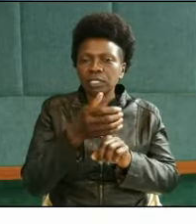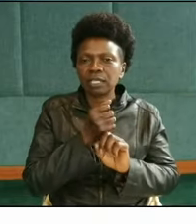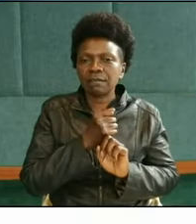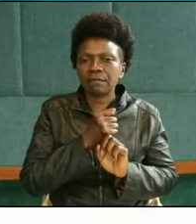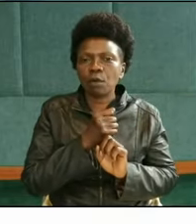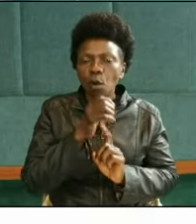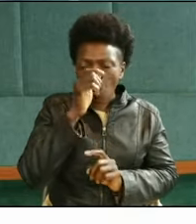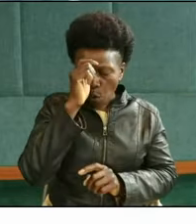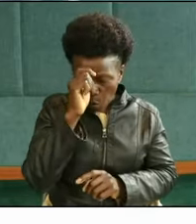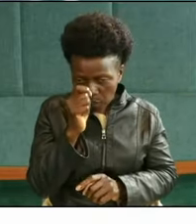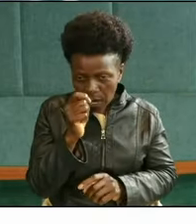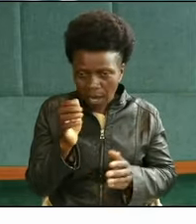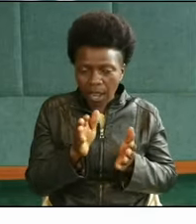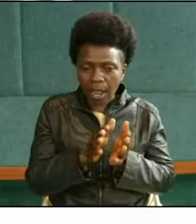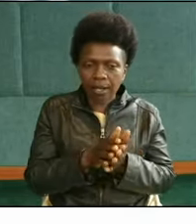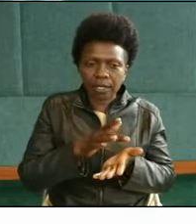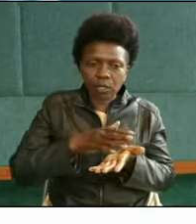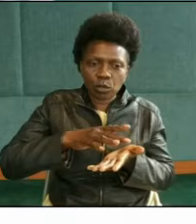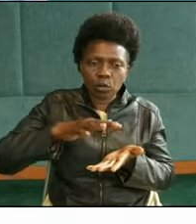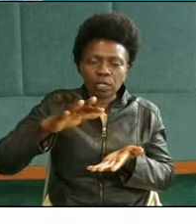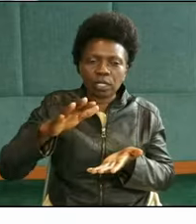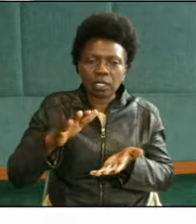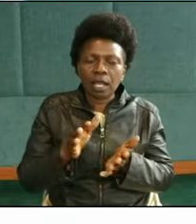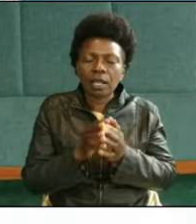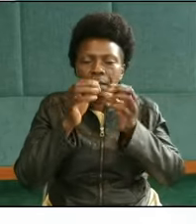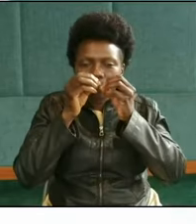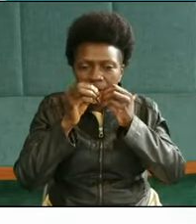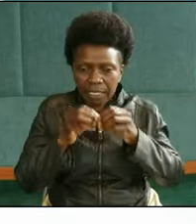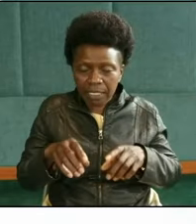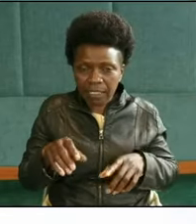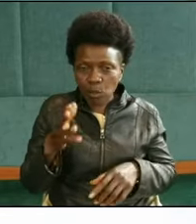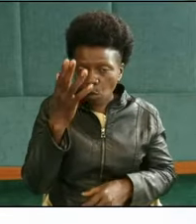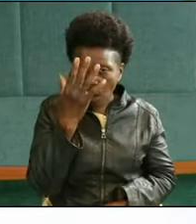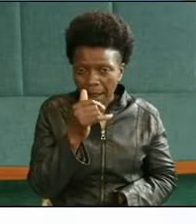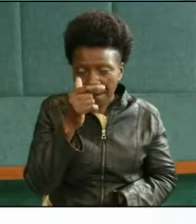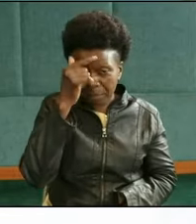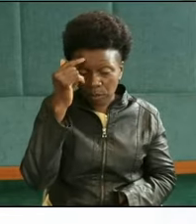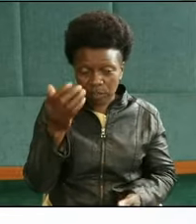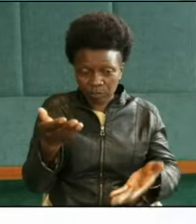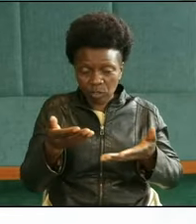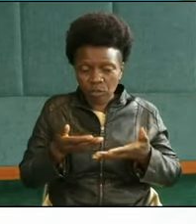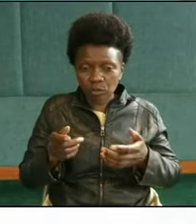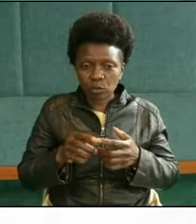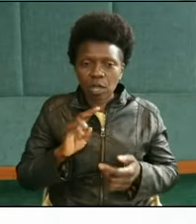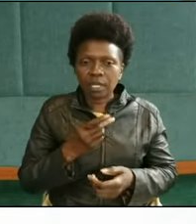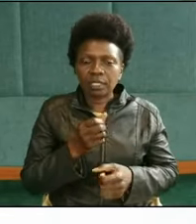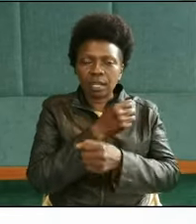honor and glory and blessing because he brought to us